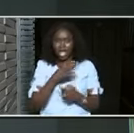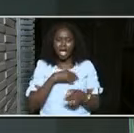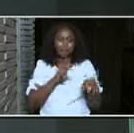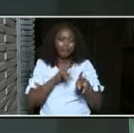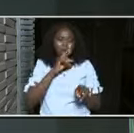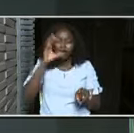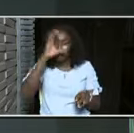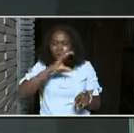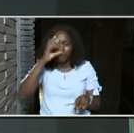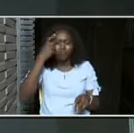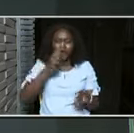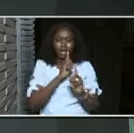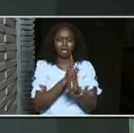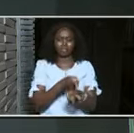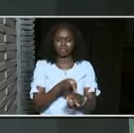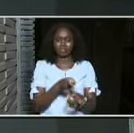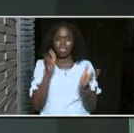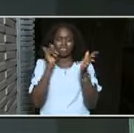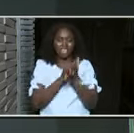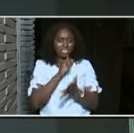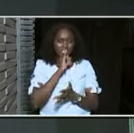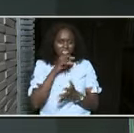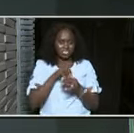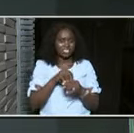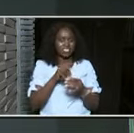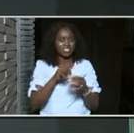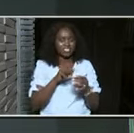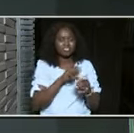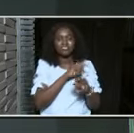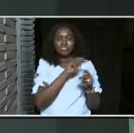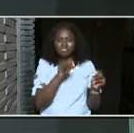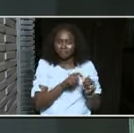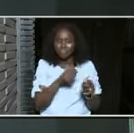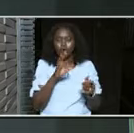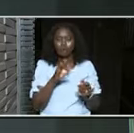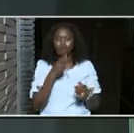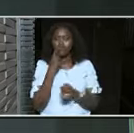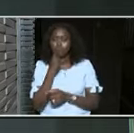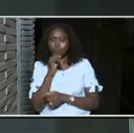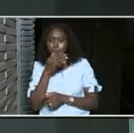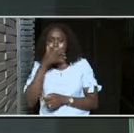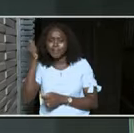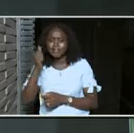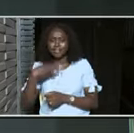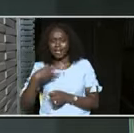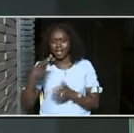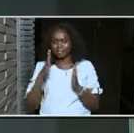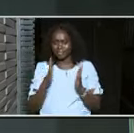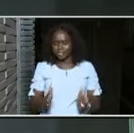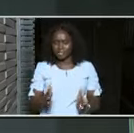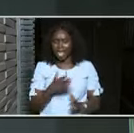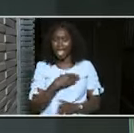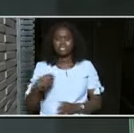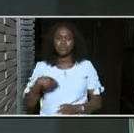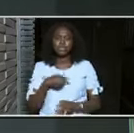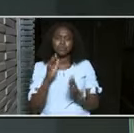answer. That's in terms of who is the best candidate. And we believe in